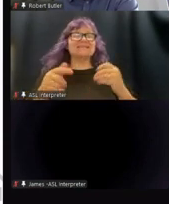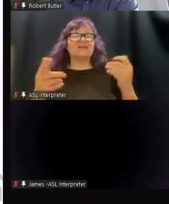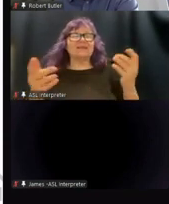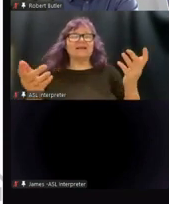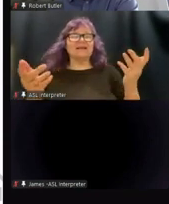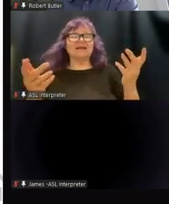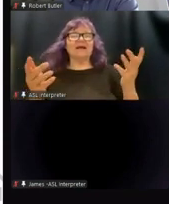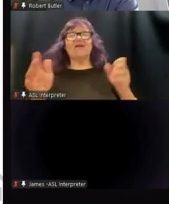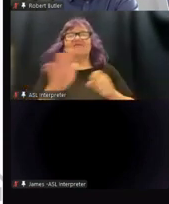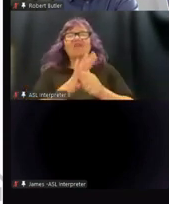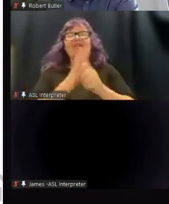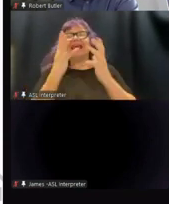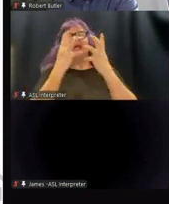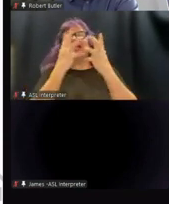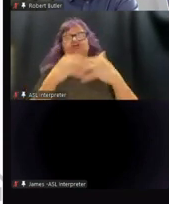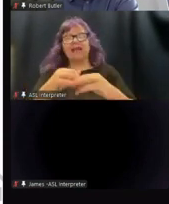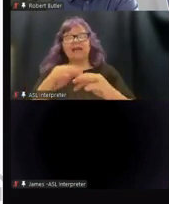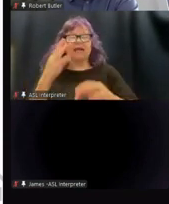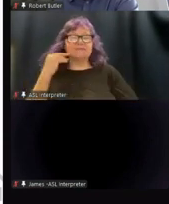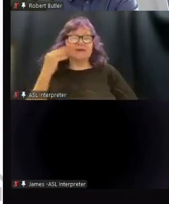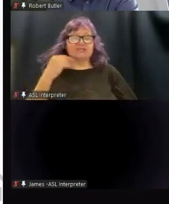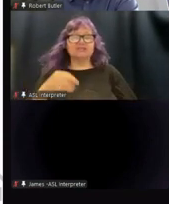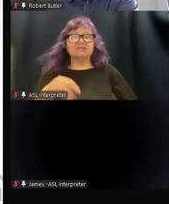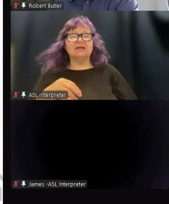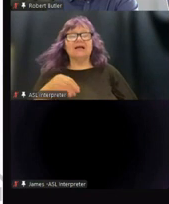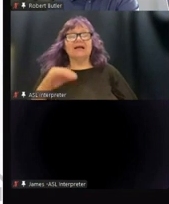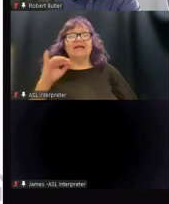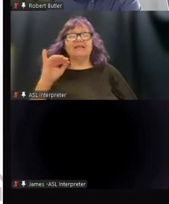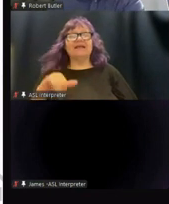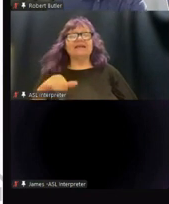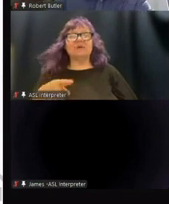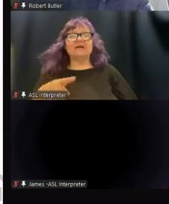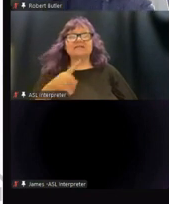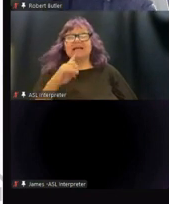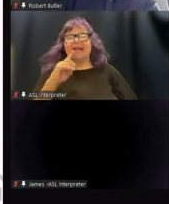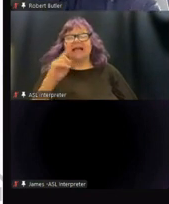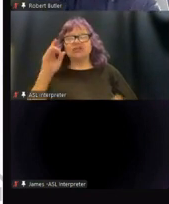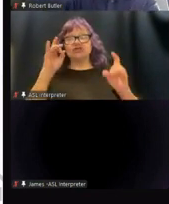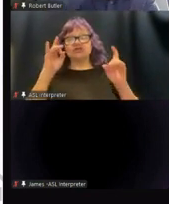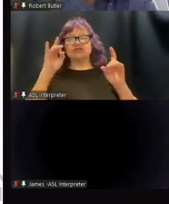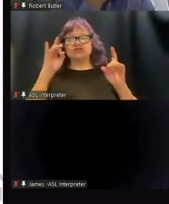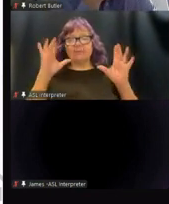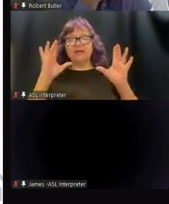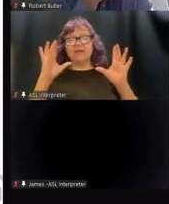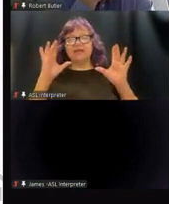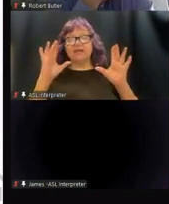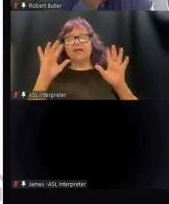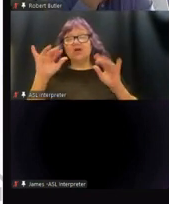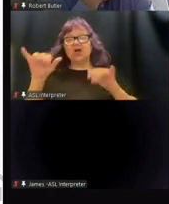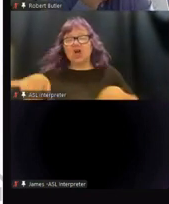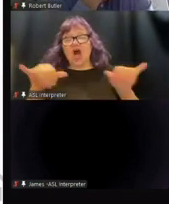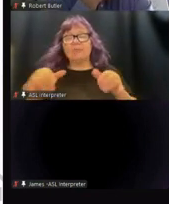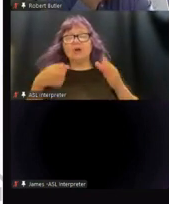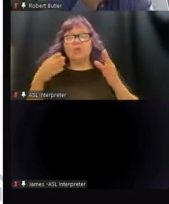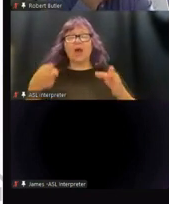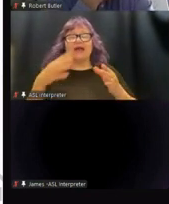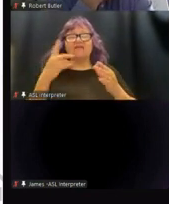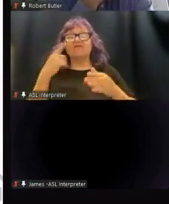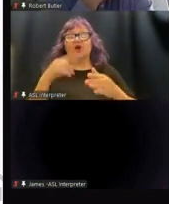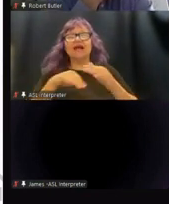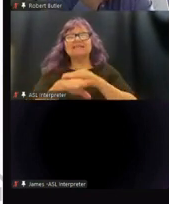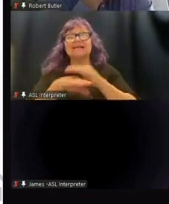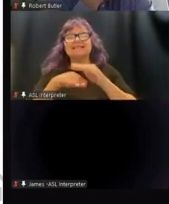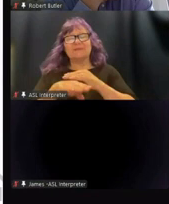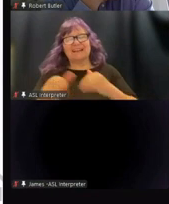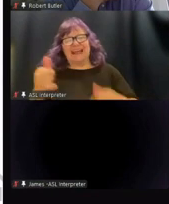integrated experience. This was an extremely common way of providing accessibility in the